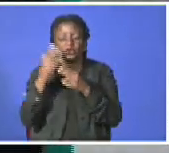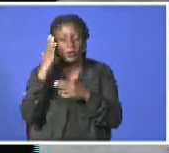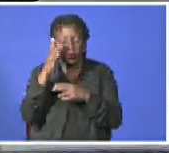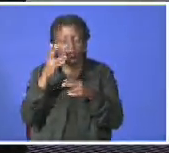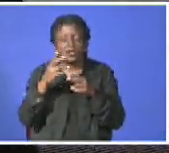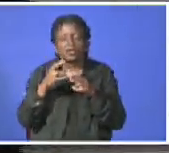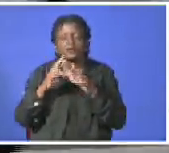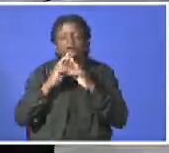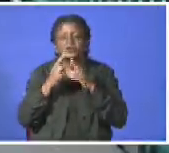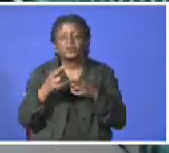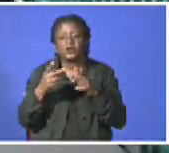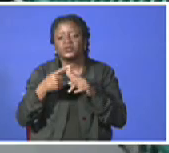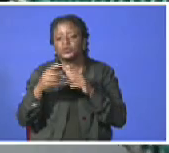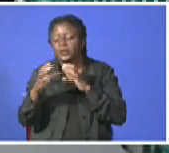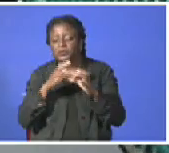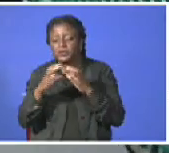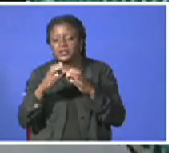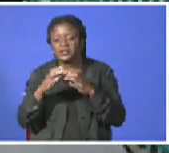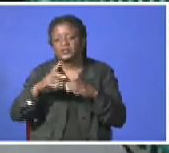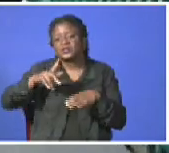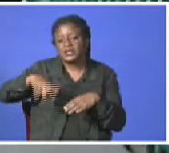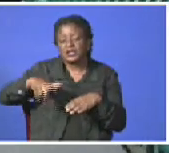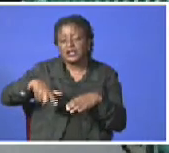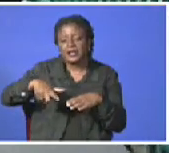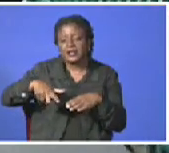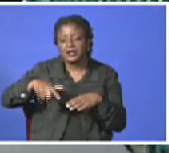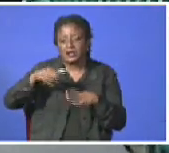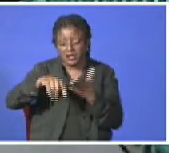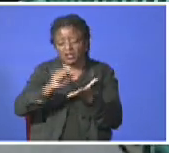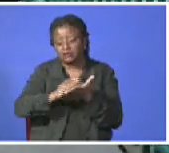communication of this latest furlough exercise in writing and are